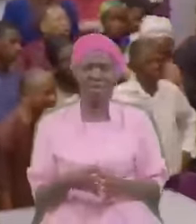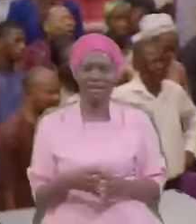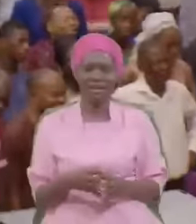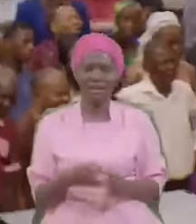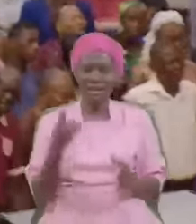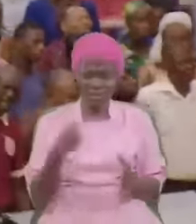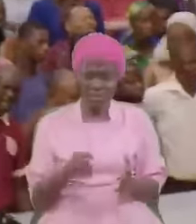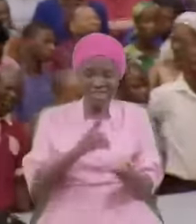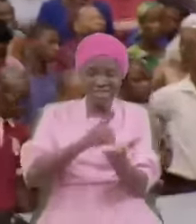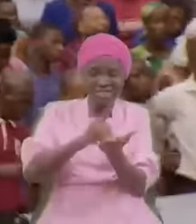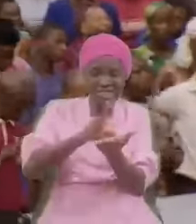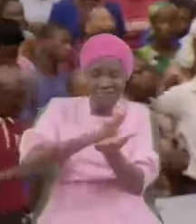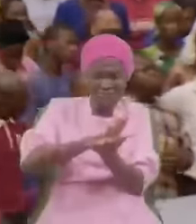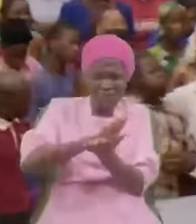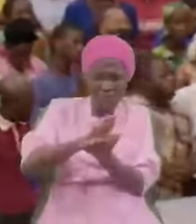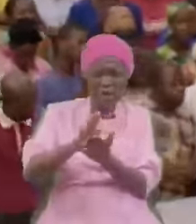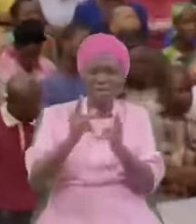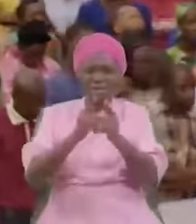Supernatural solution.